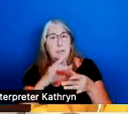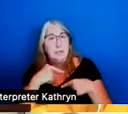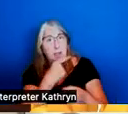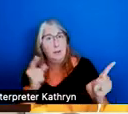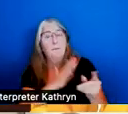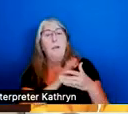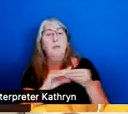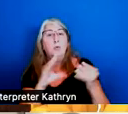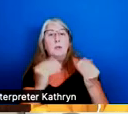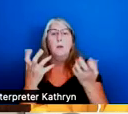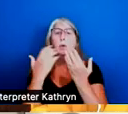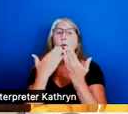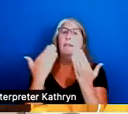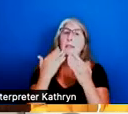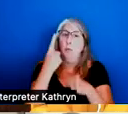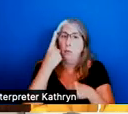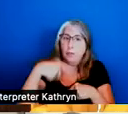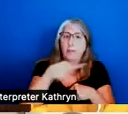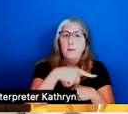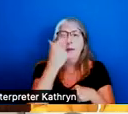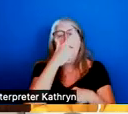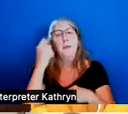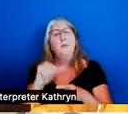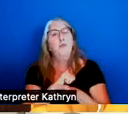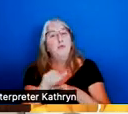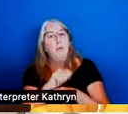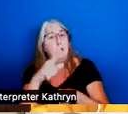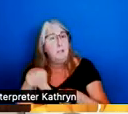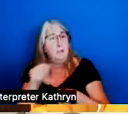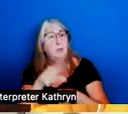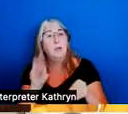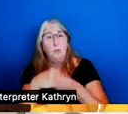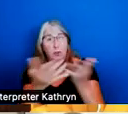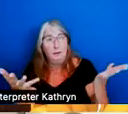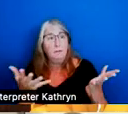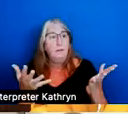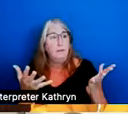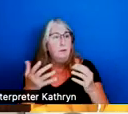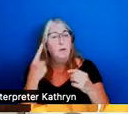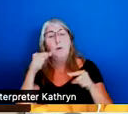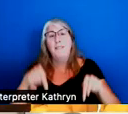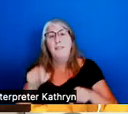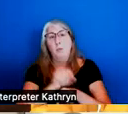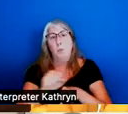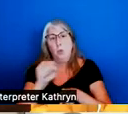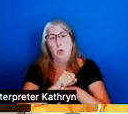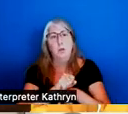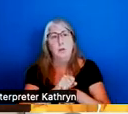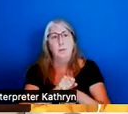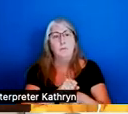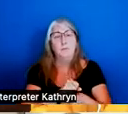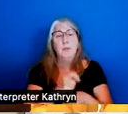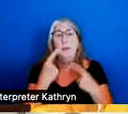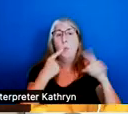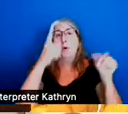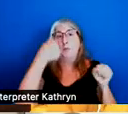because of them, because of the training that you guys are giving, it does work. It works for me. So if it worked for